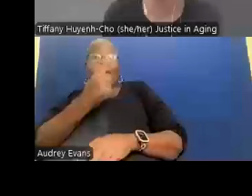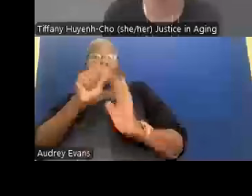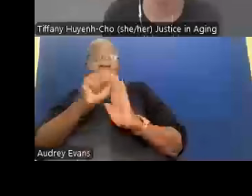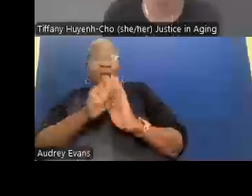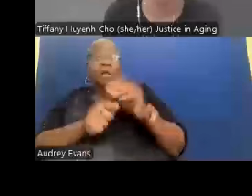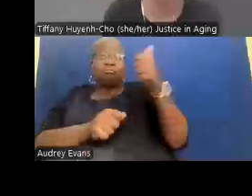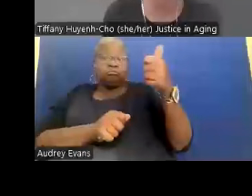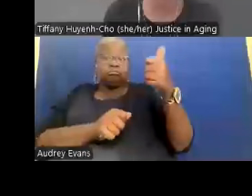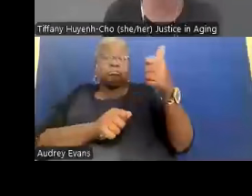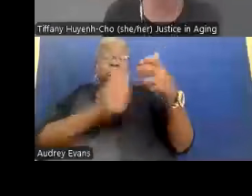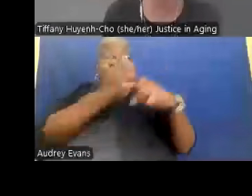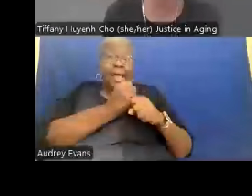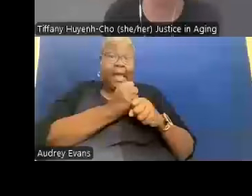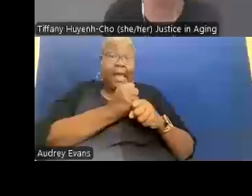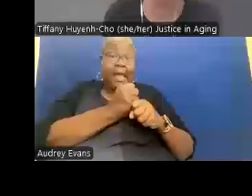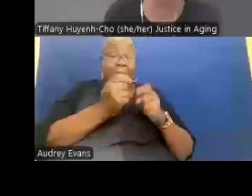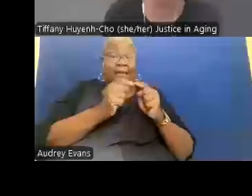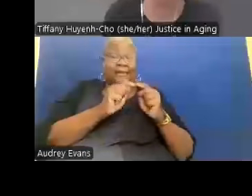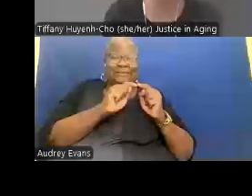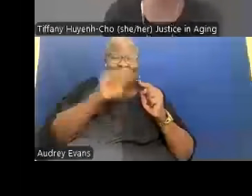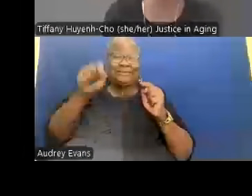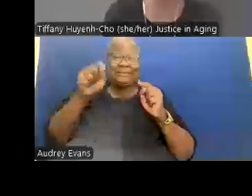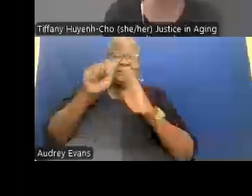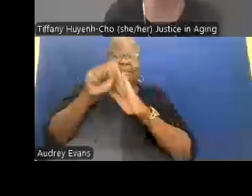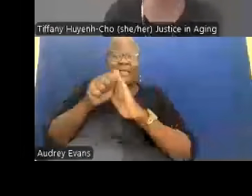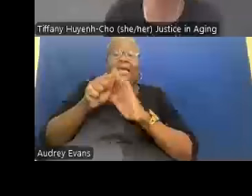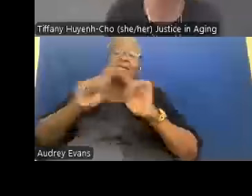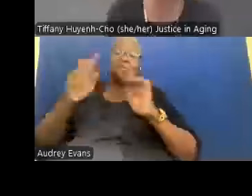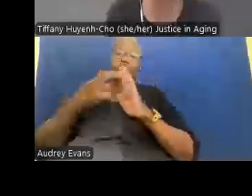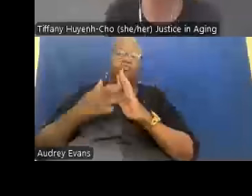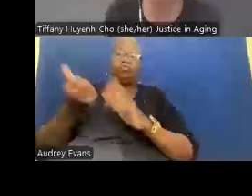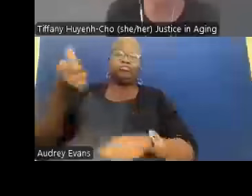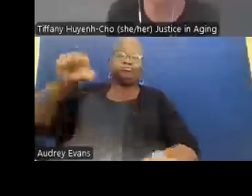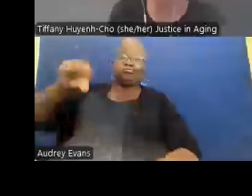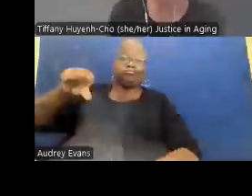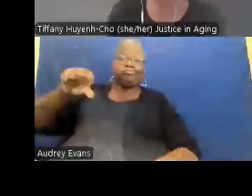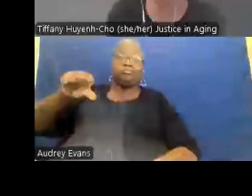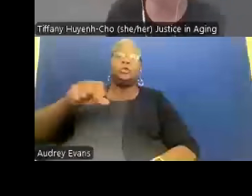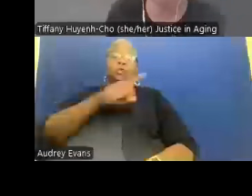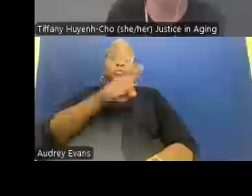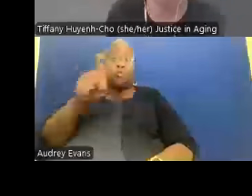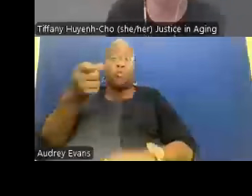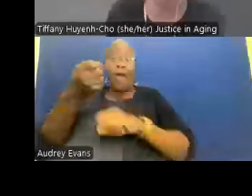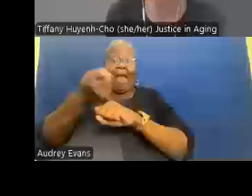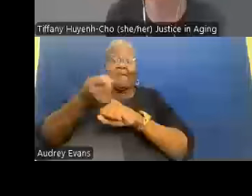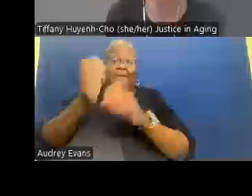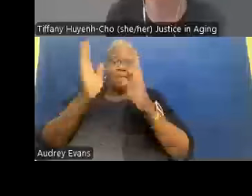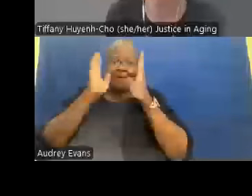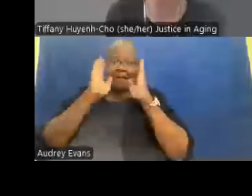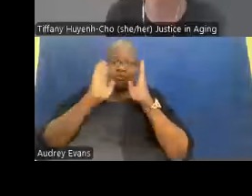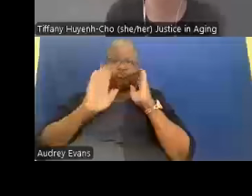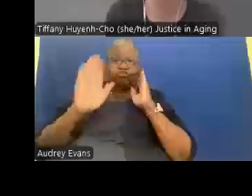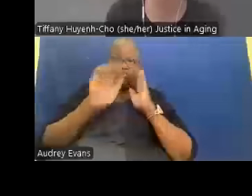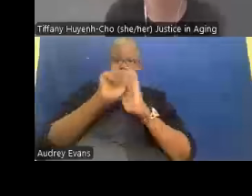but they may not in a neighboring state if there are different rules. So advocates should always pay attention to their state's specific